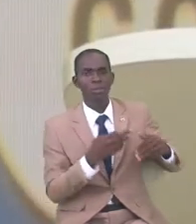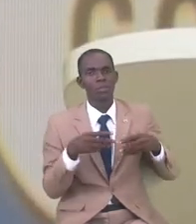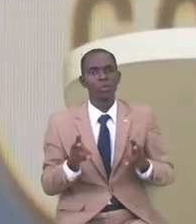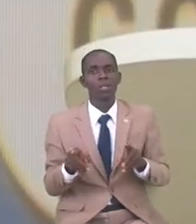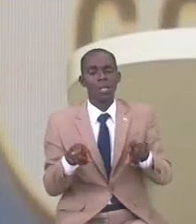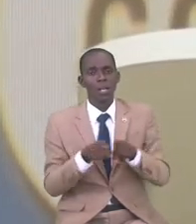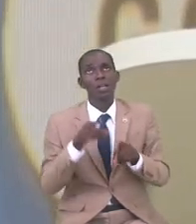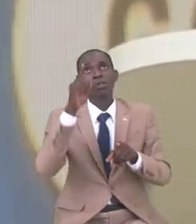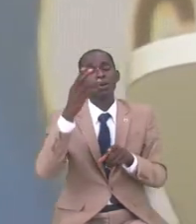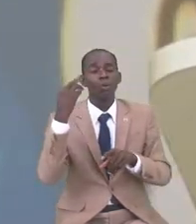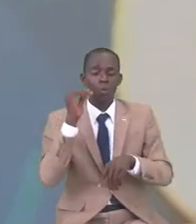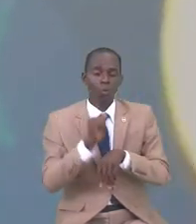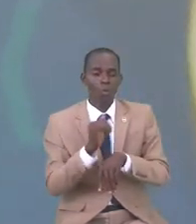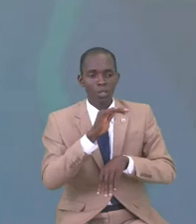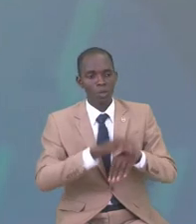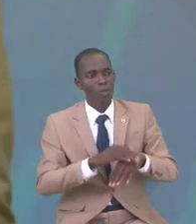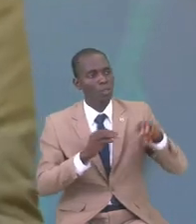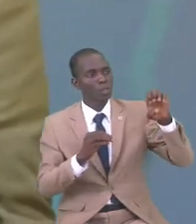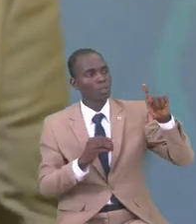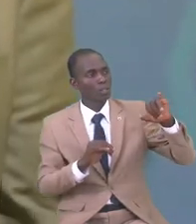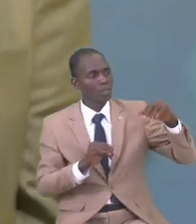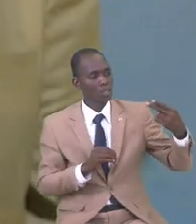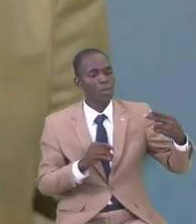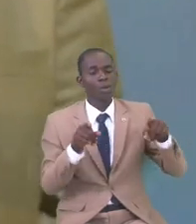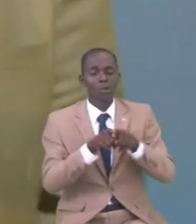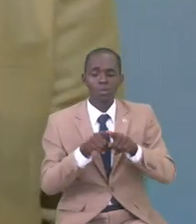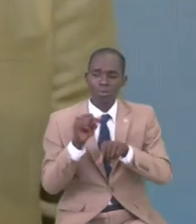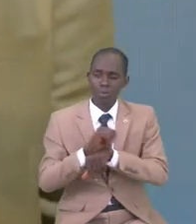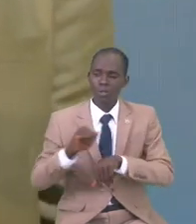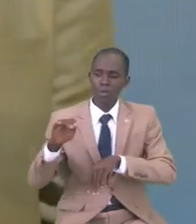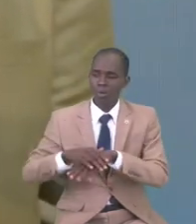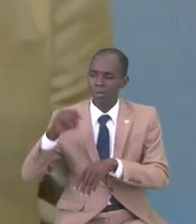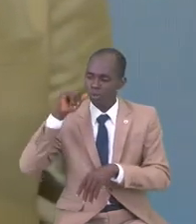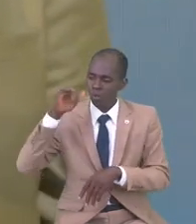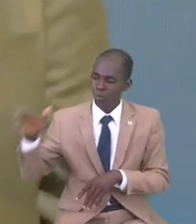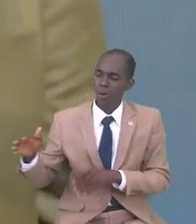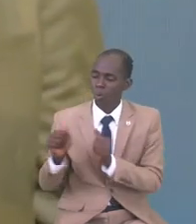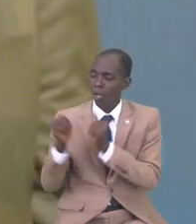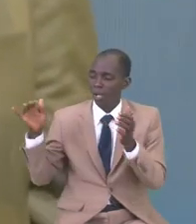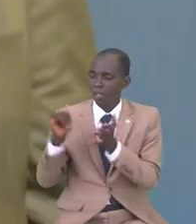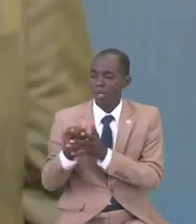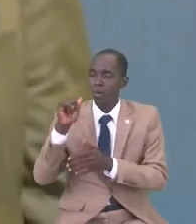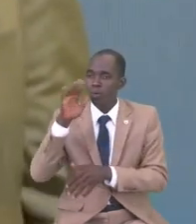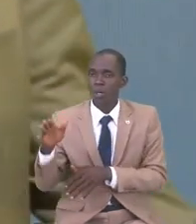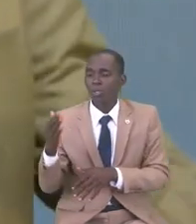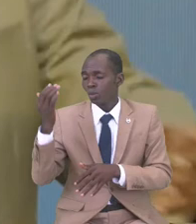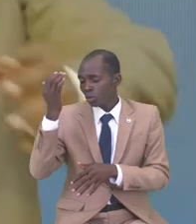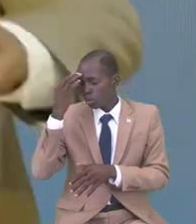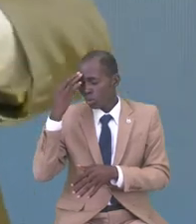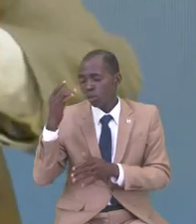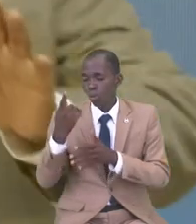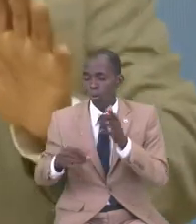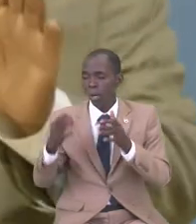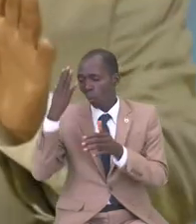and Elijah was coming, he was walking on the widow without the widow knowing why she was doing what she was